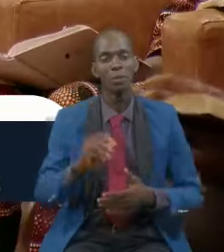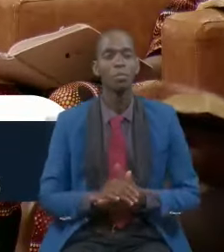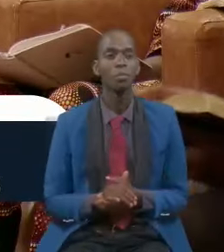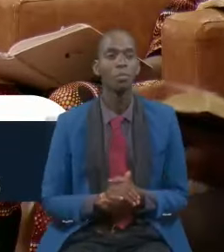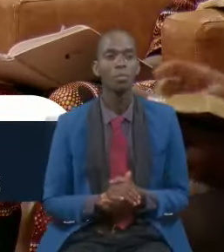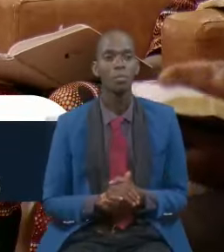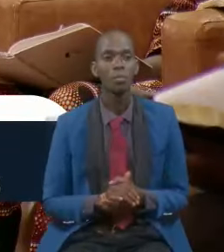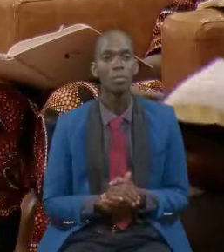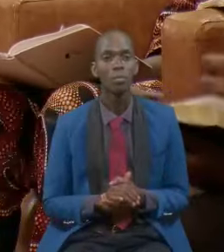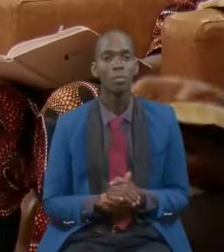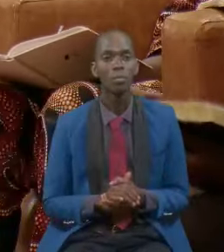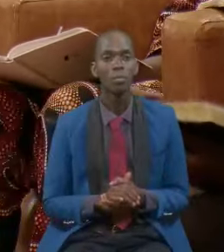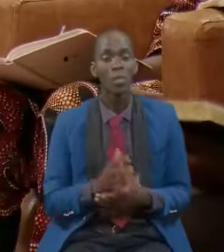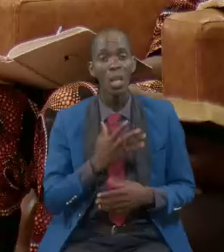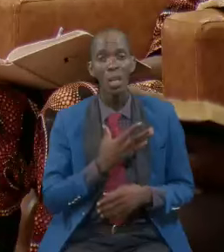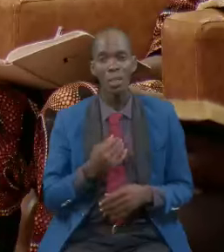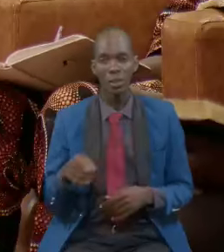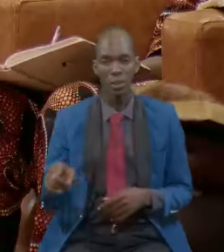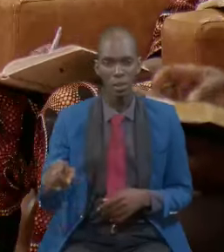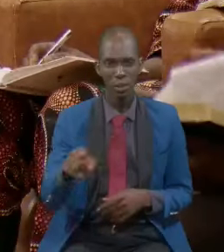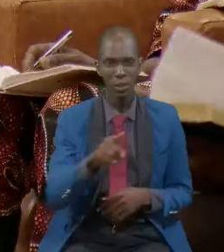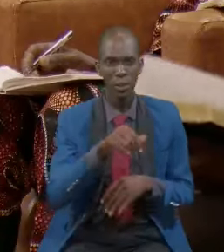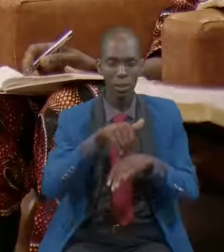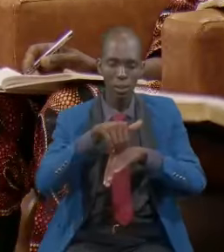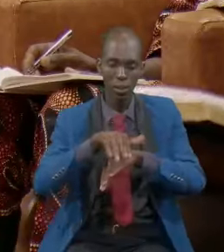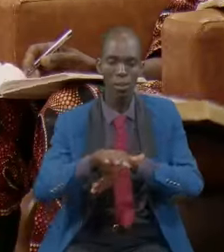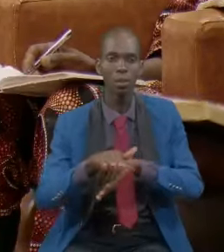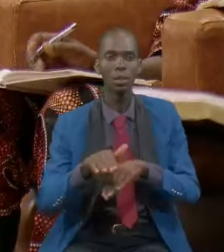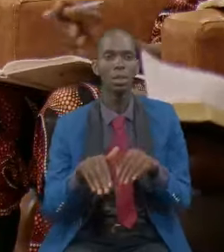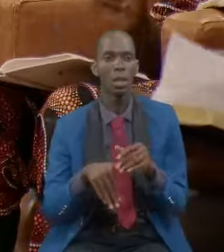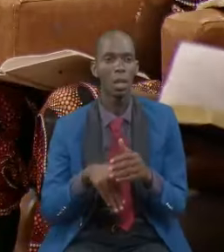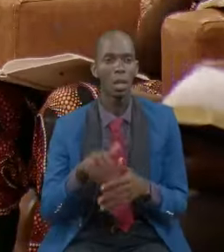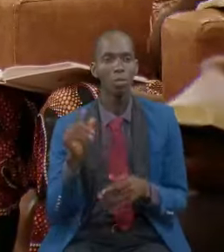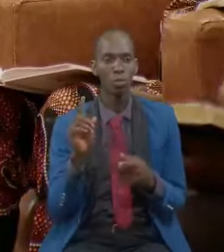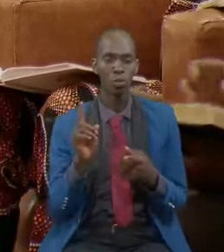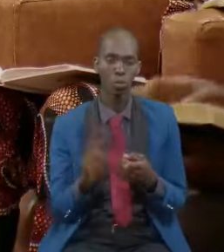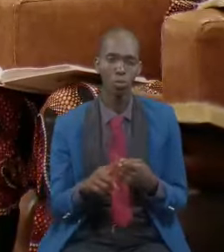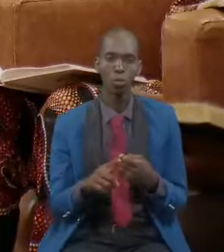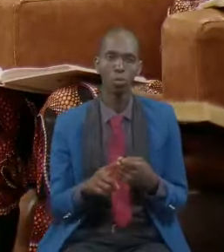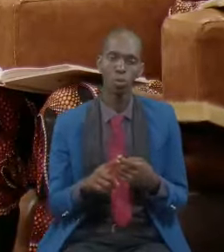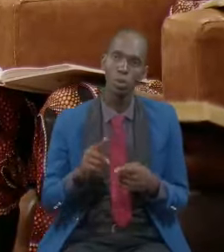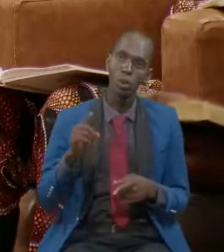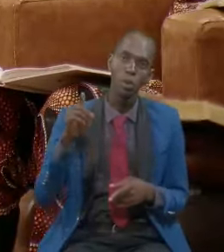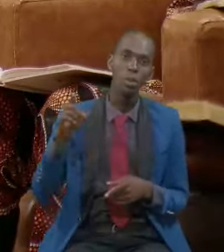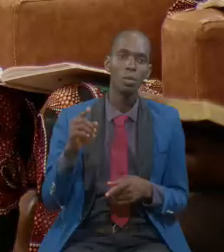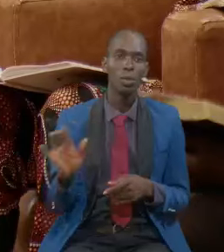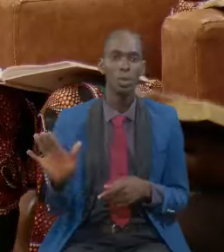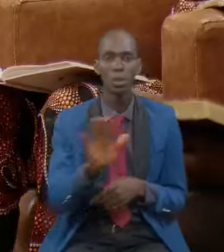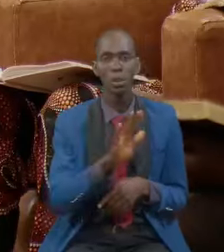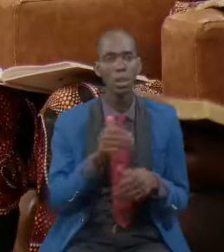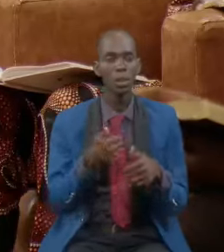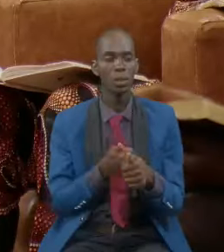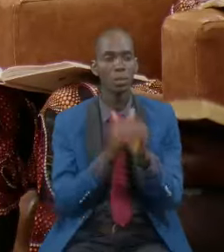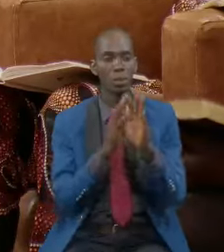16. And they sent unto him their disciples with the